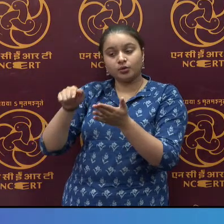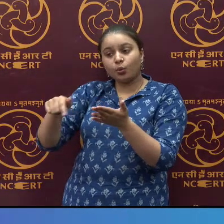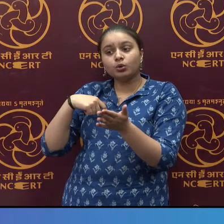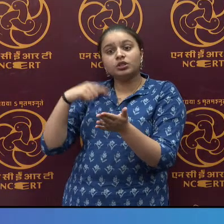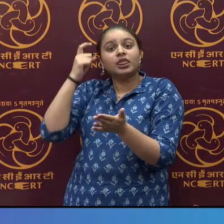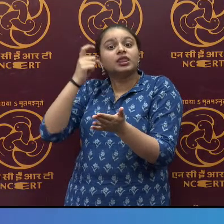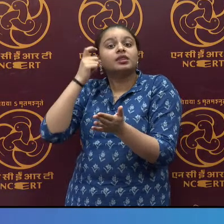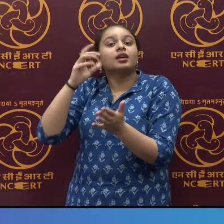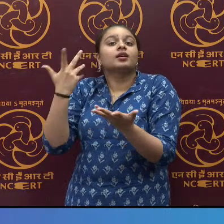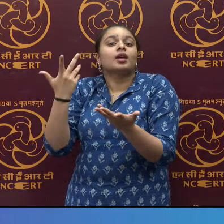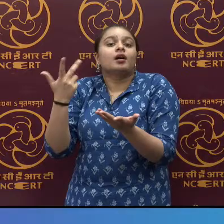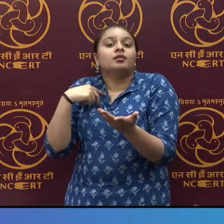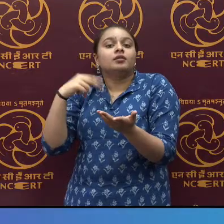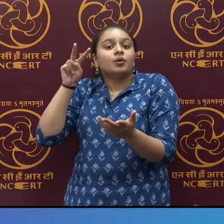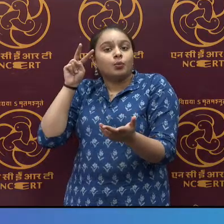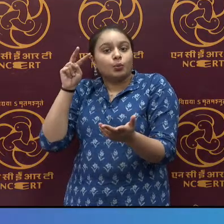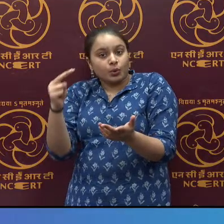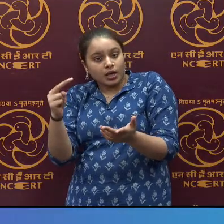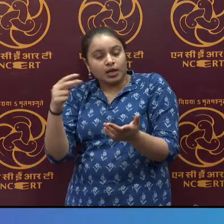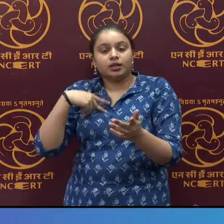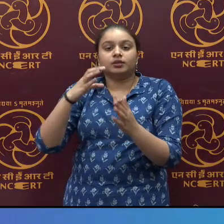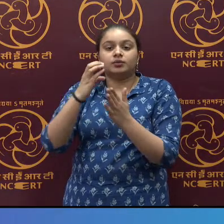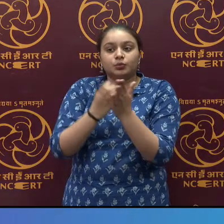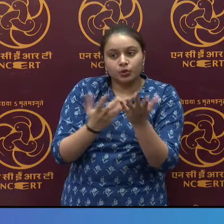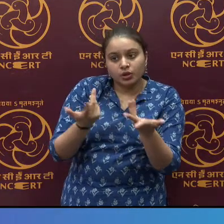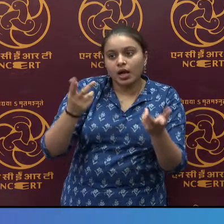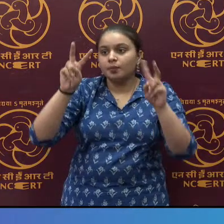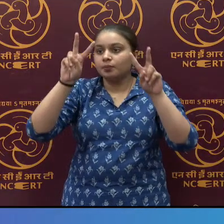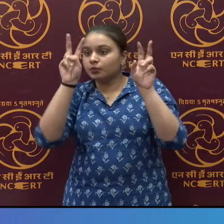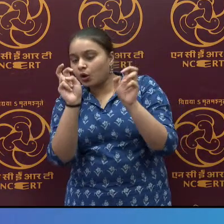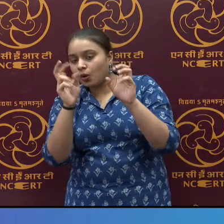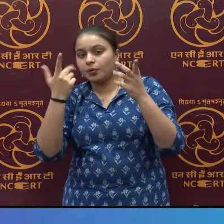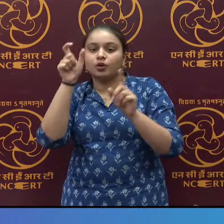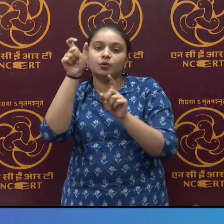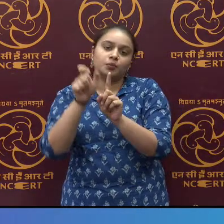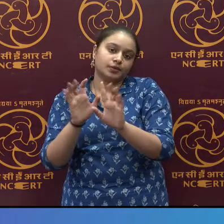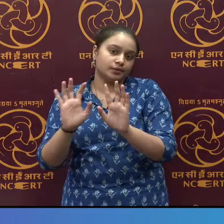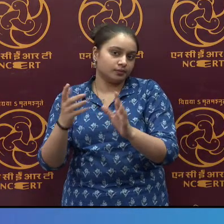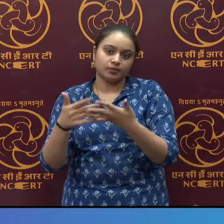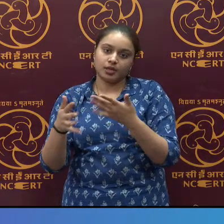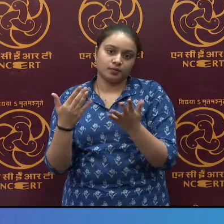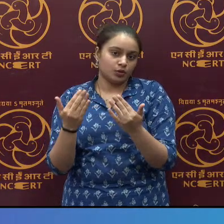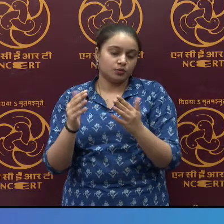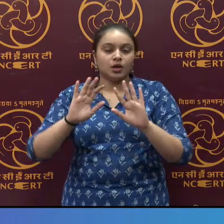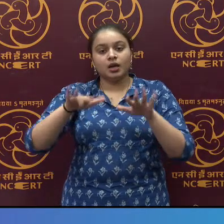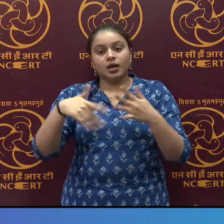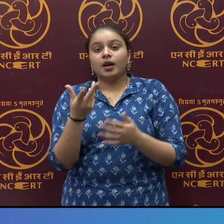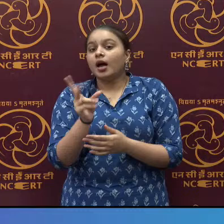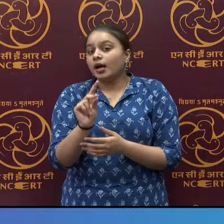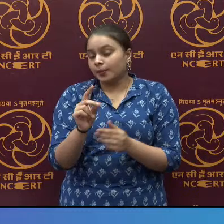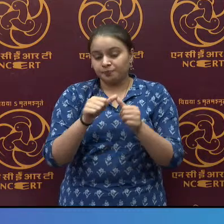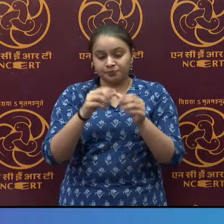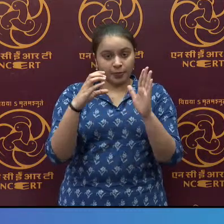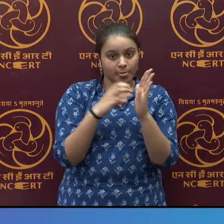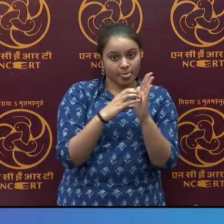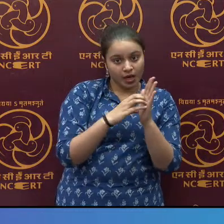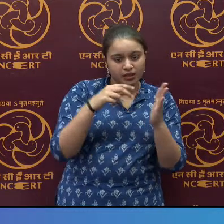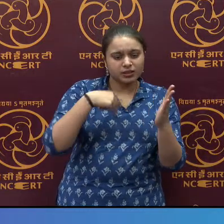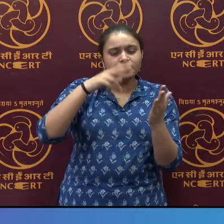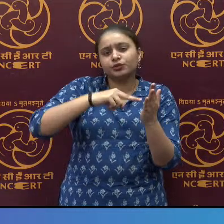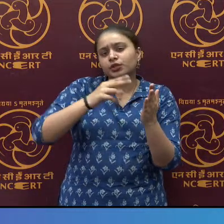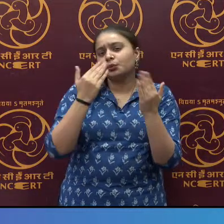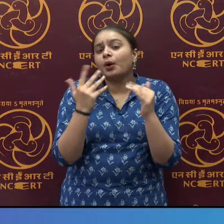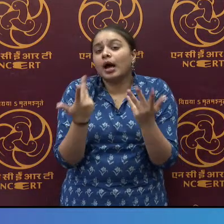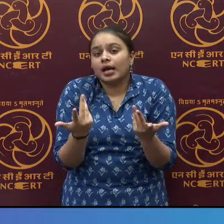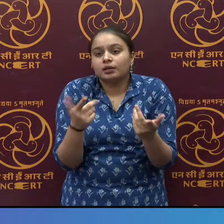thinks about a particular event, topic or a person. Then again, articles, why would we read? It should